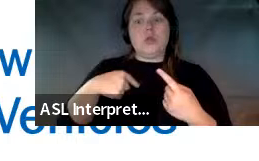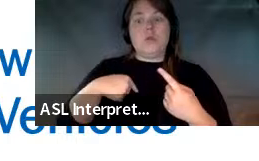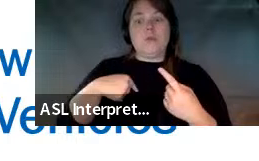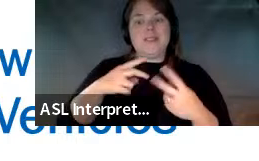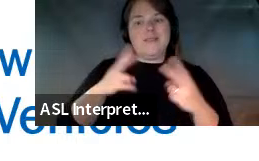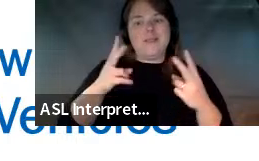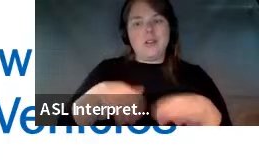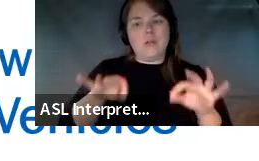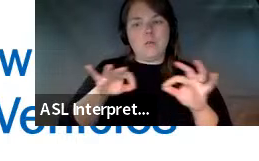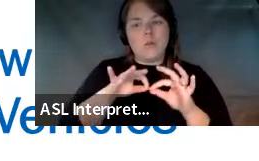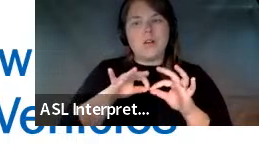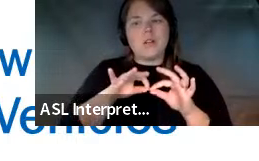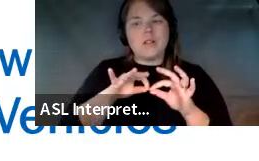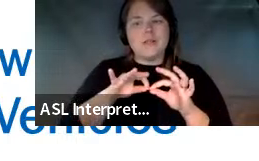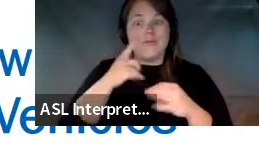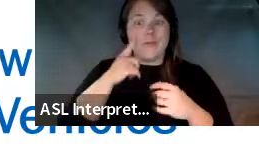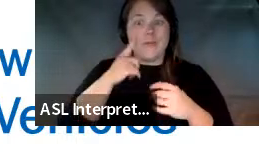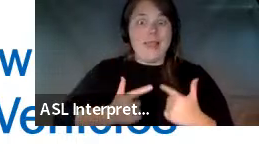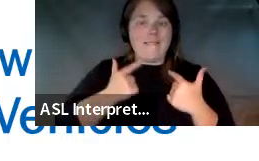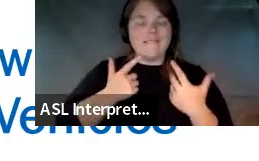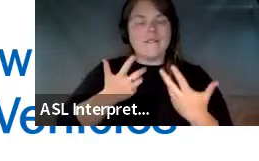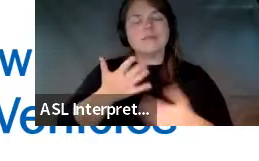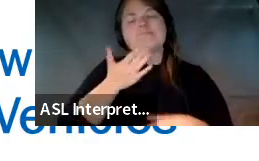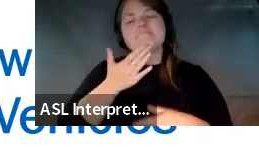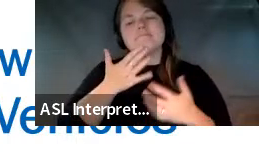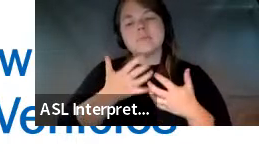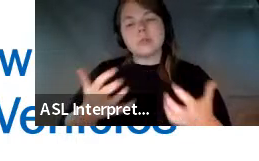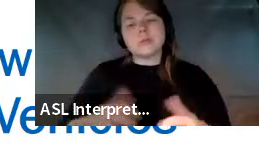essential in life. Thank you so much.